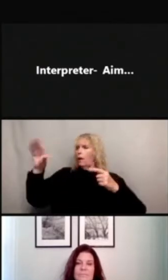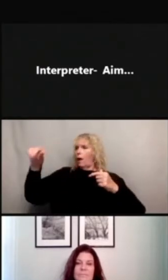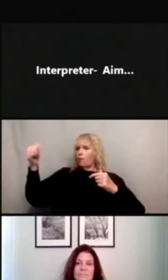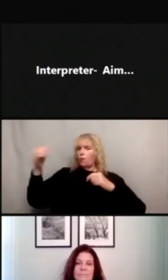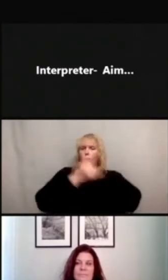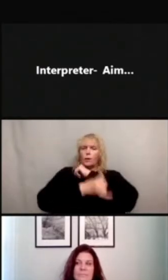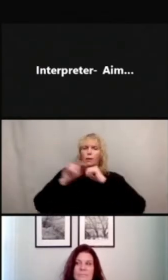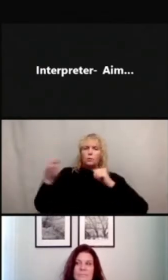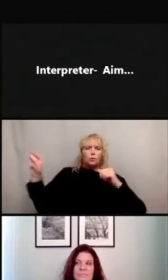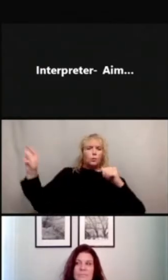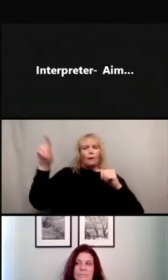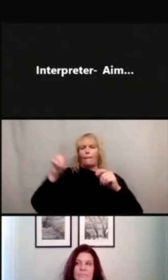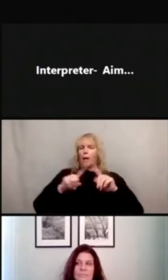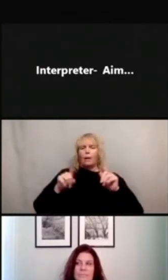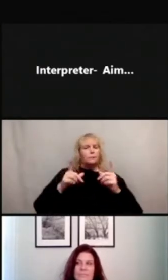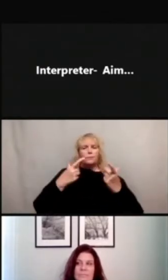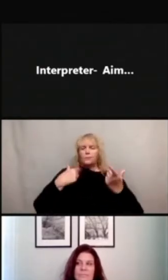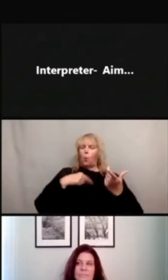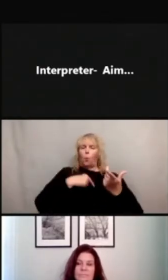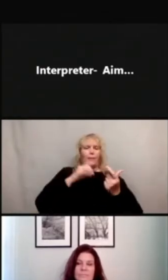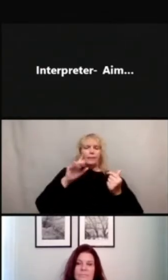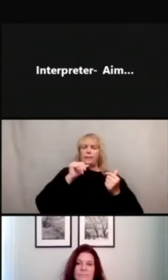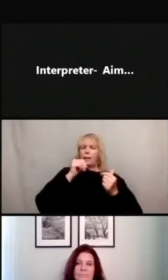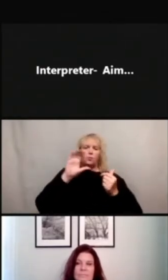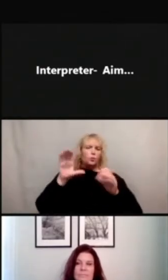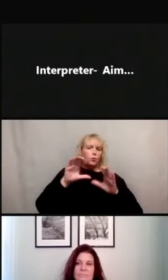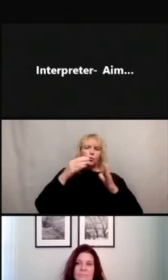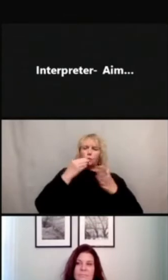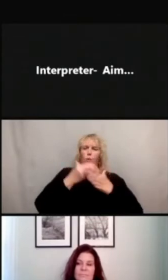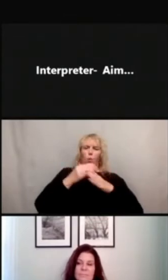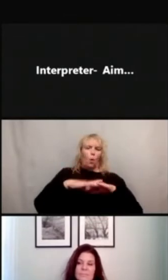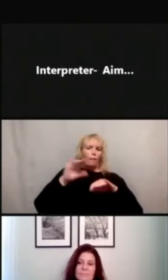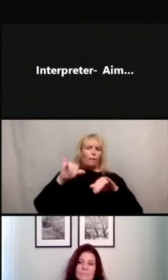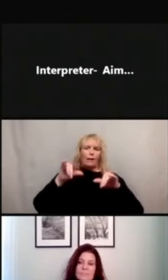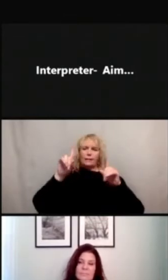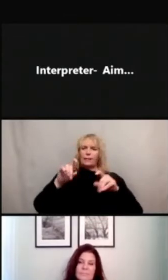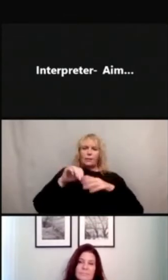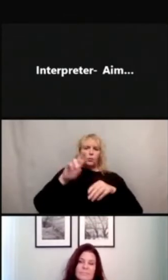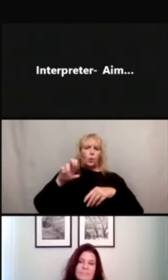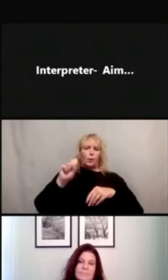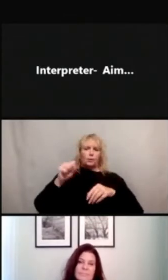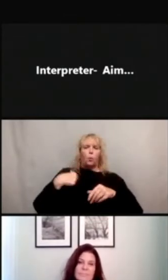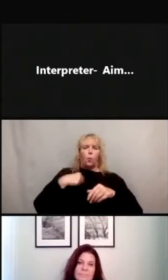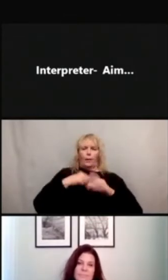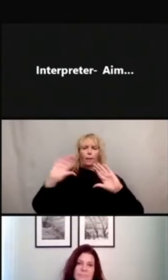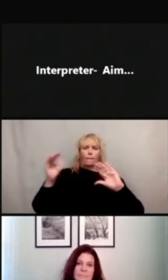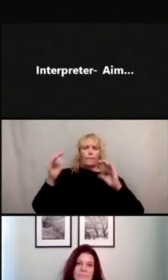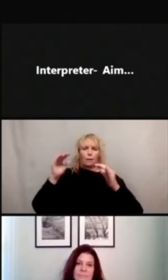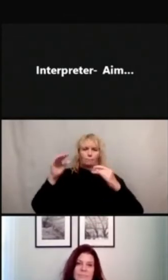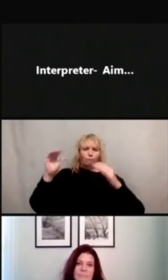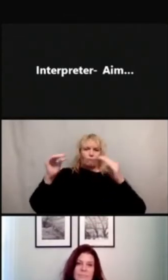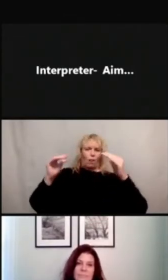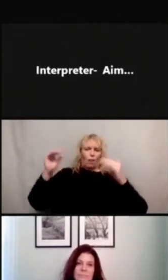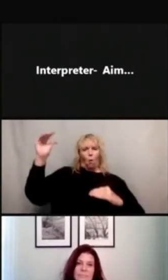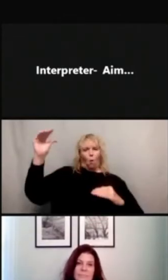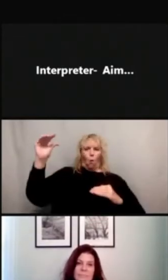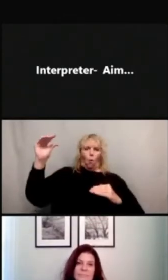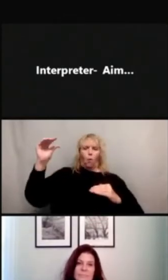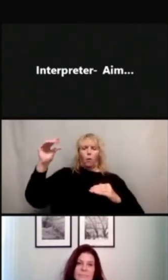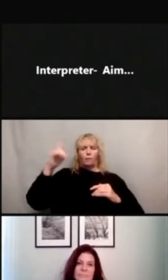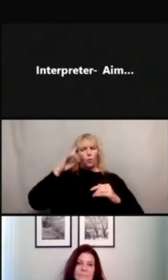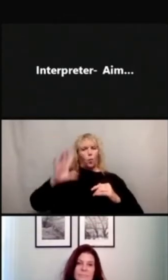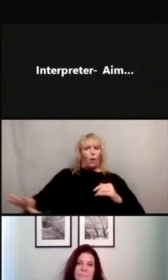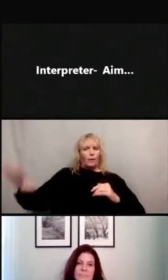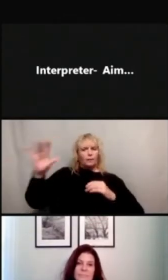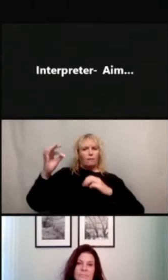We came in below average in both areas. So the costs are significant. The human and